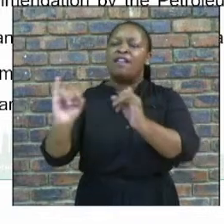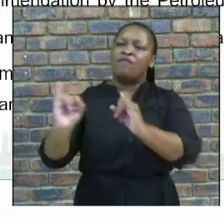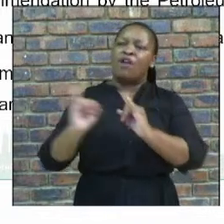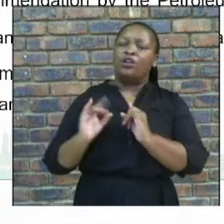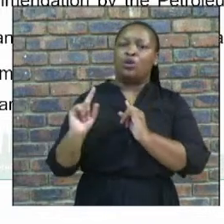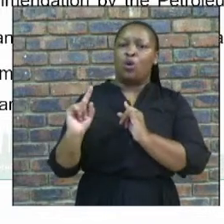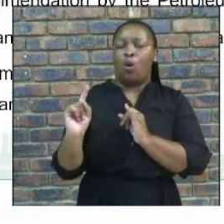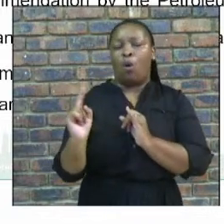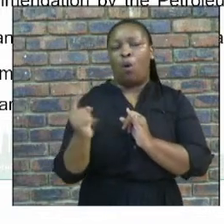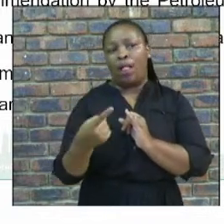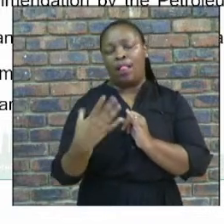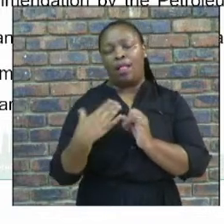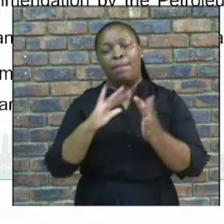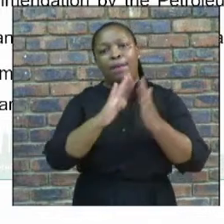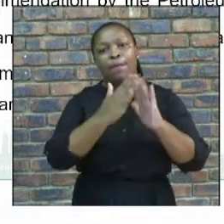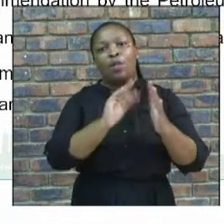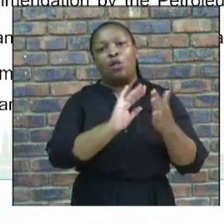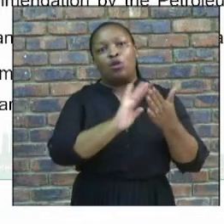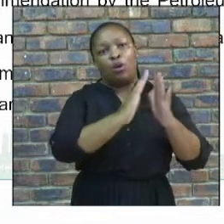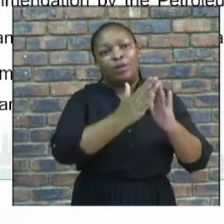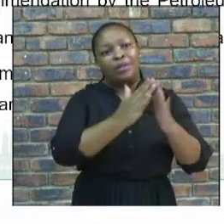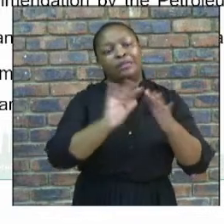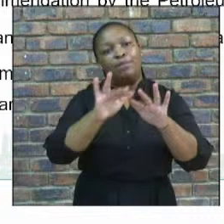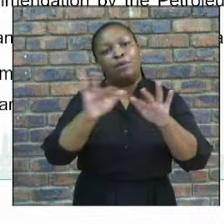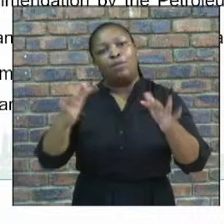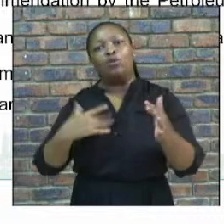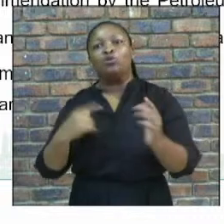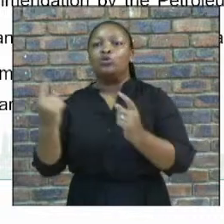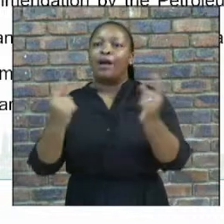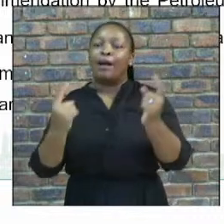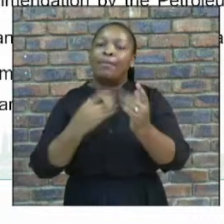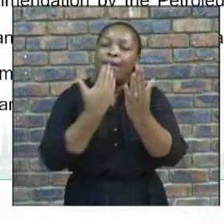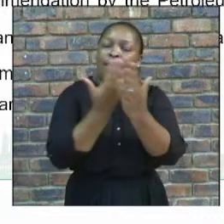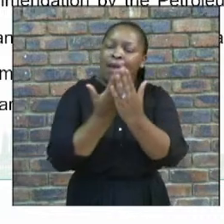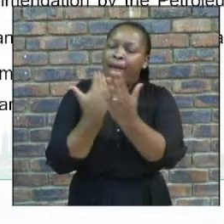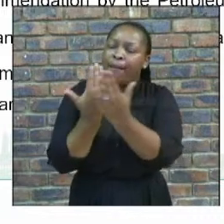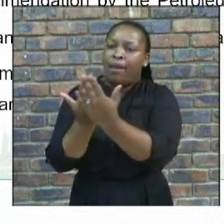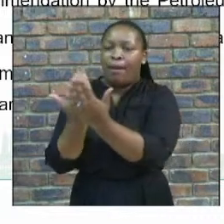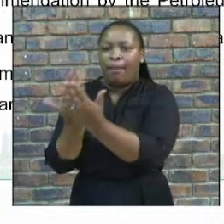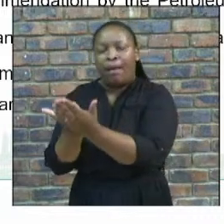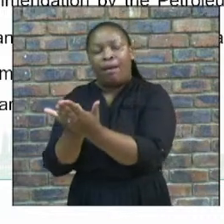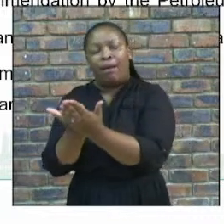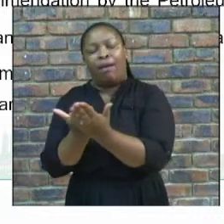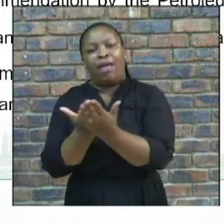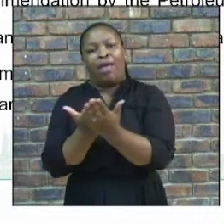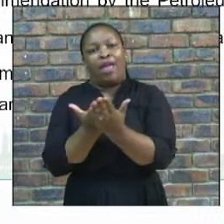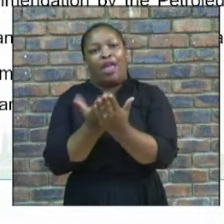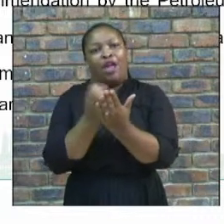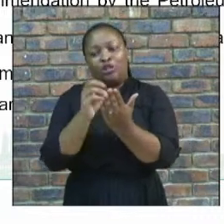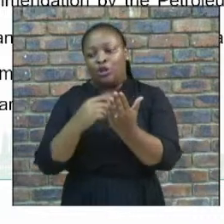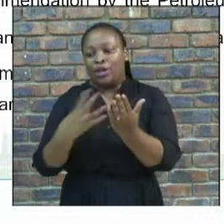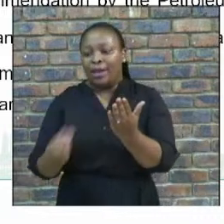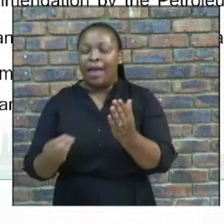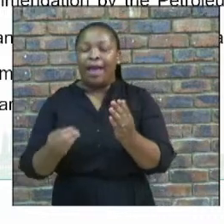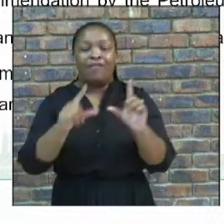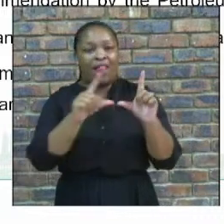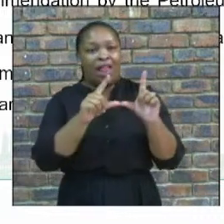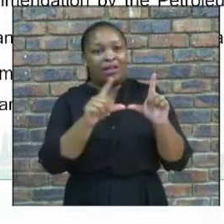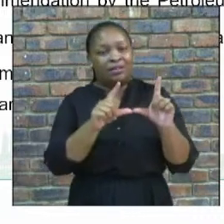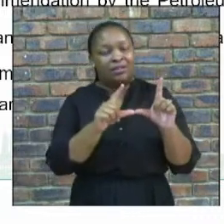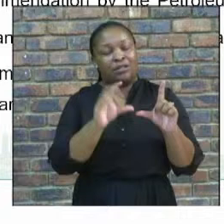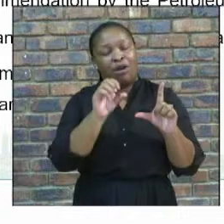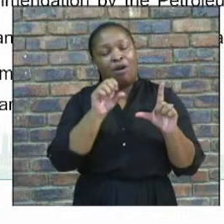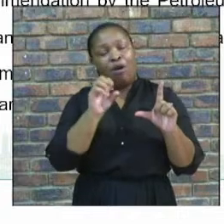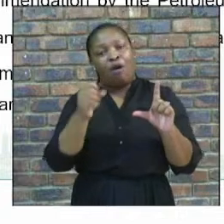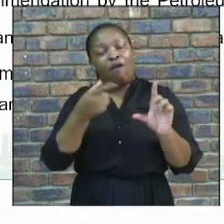inviting people to apply for exploration and production of